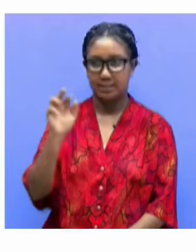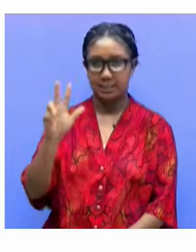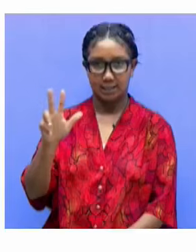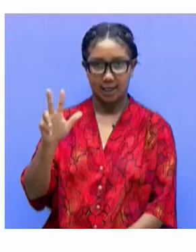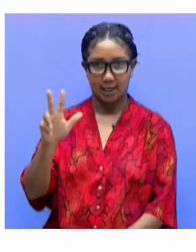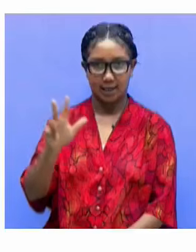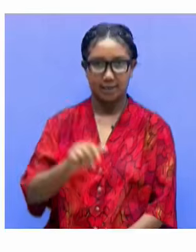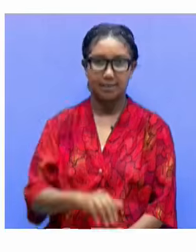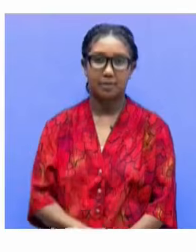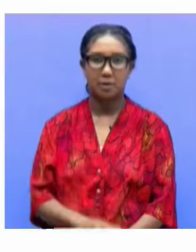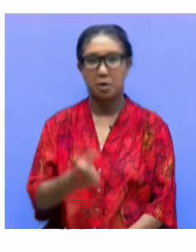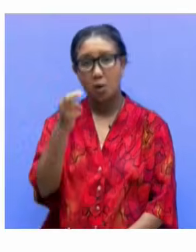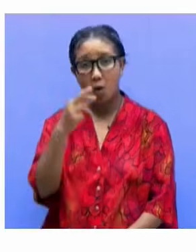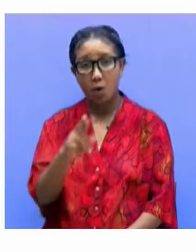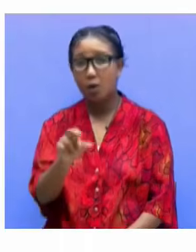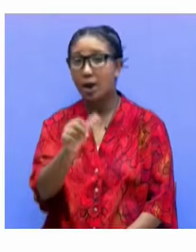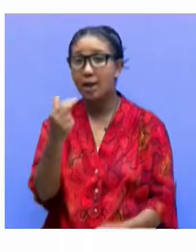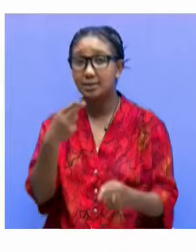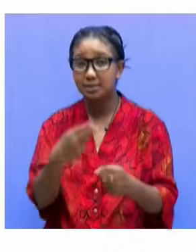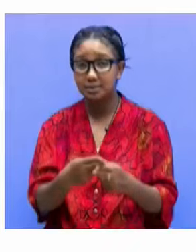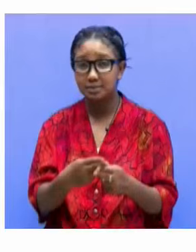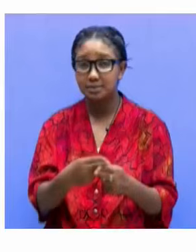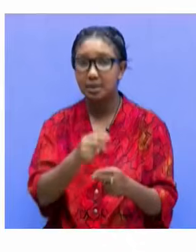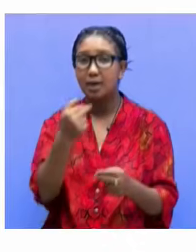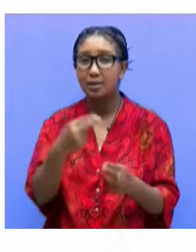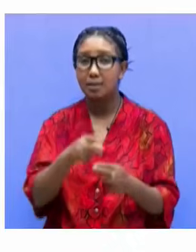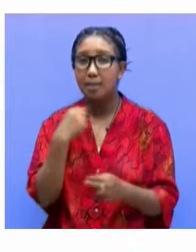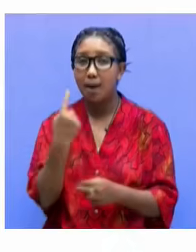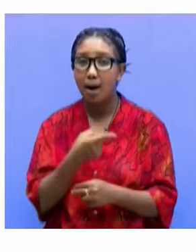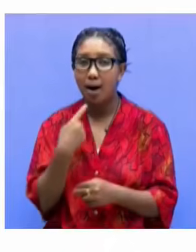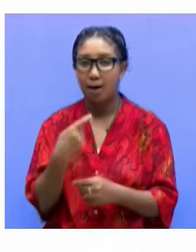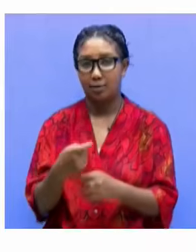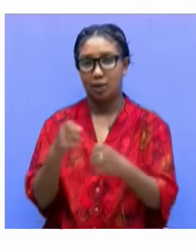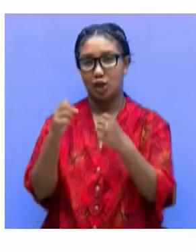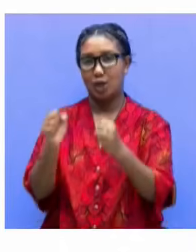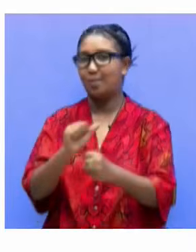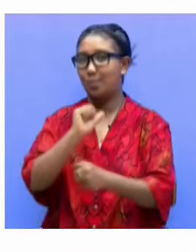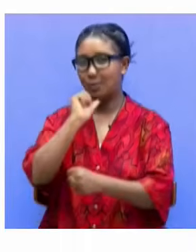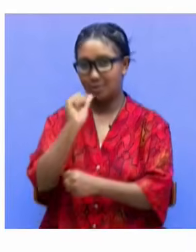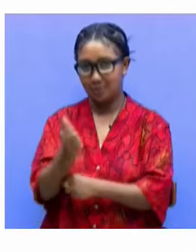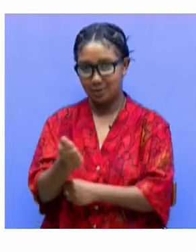3. Or, as I told you now, it is